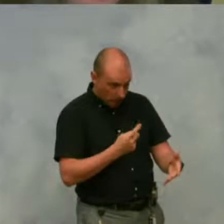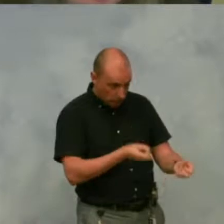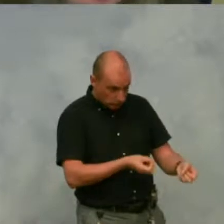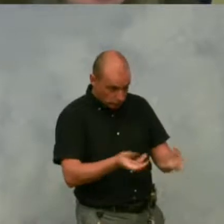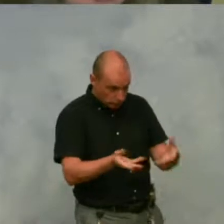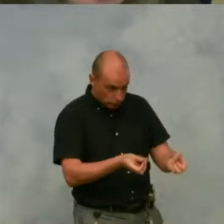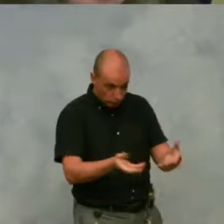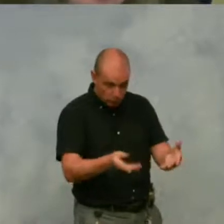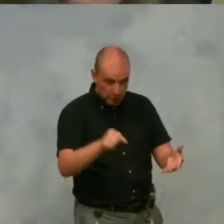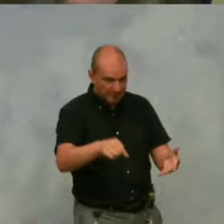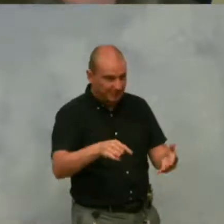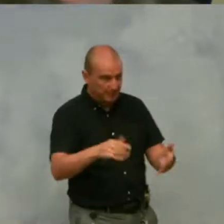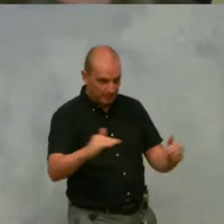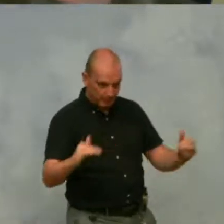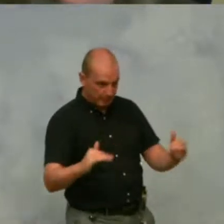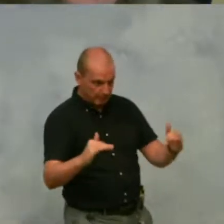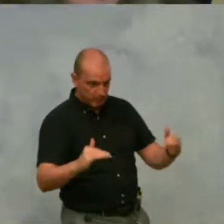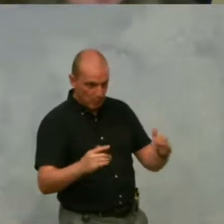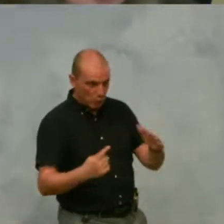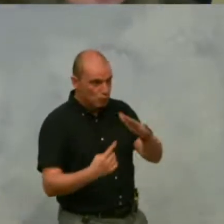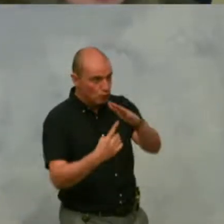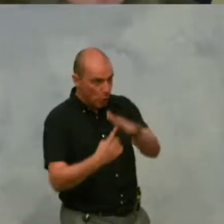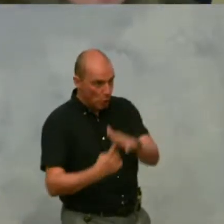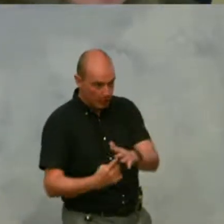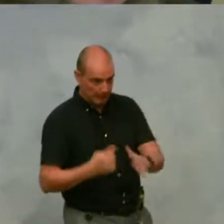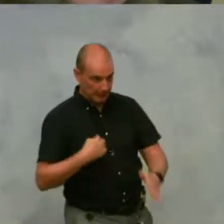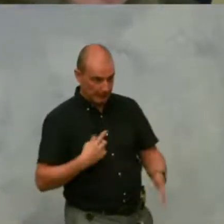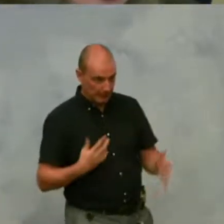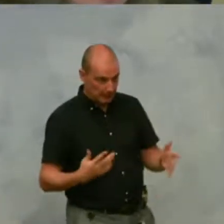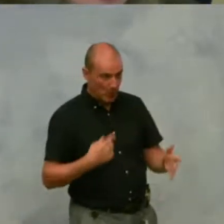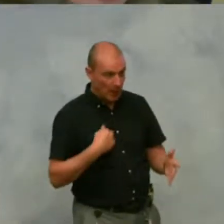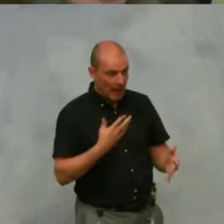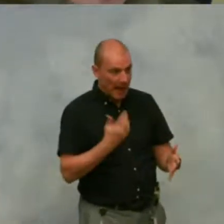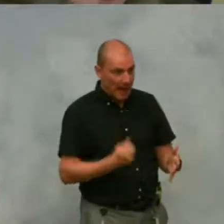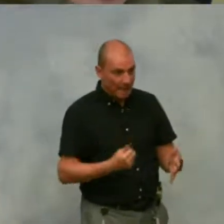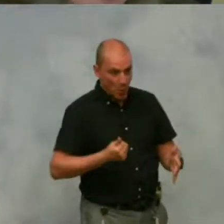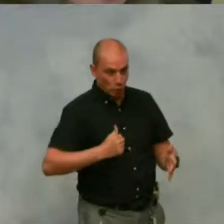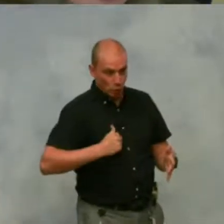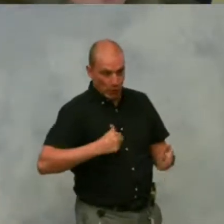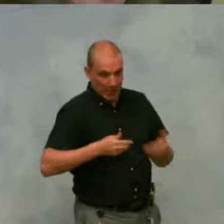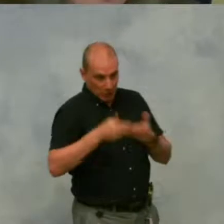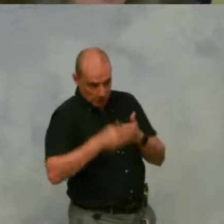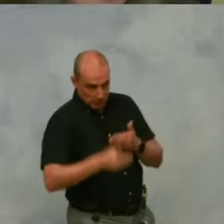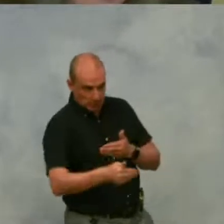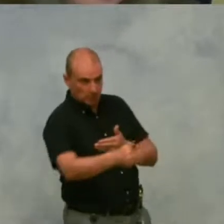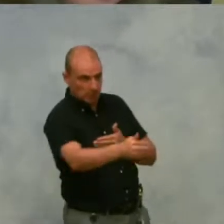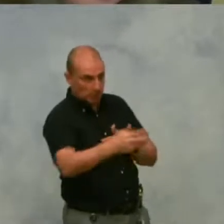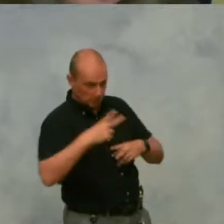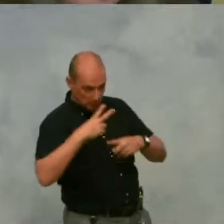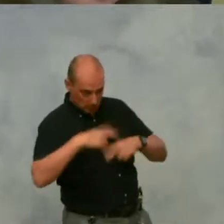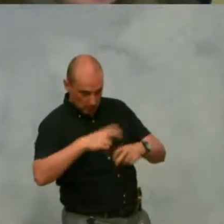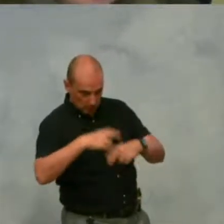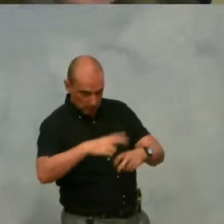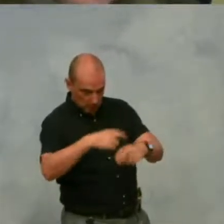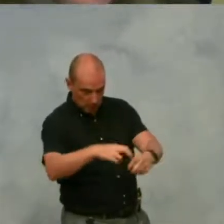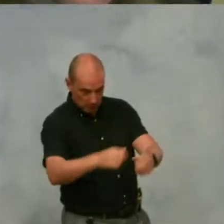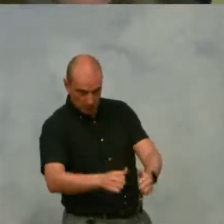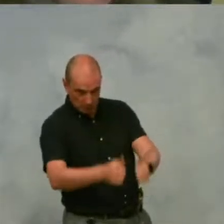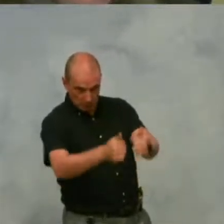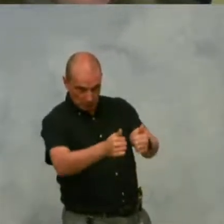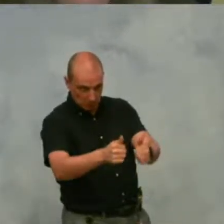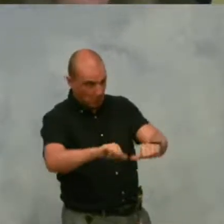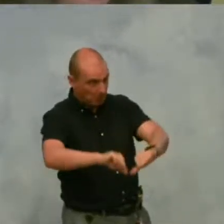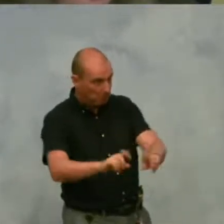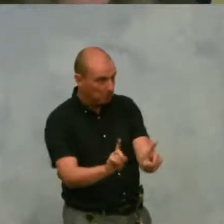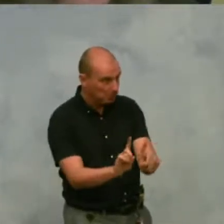fair bit of projection using some trend analysis that we have at any given point in time. So in terms of looking